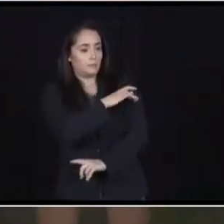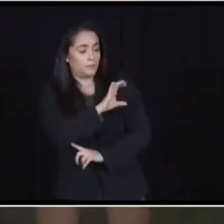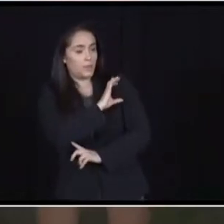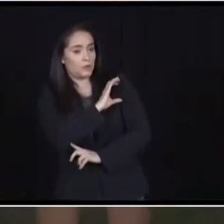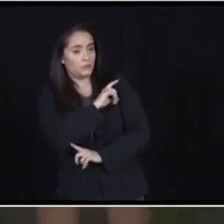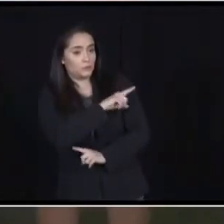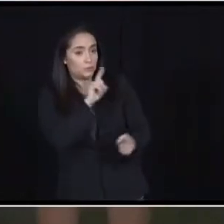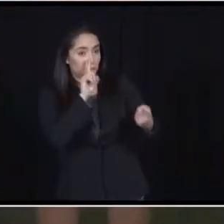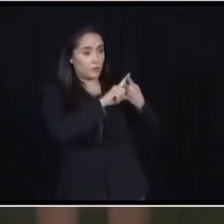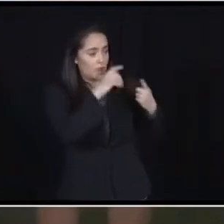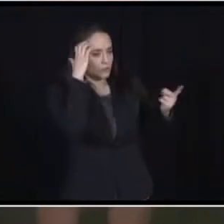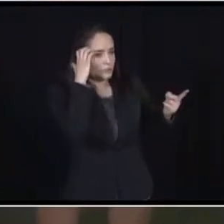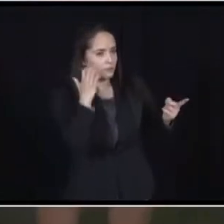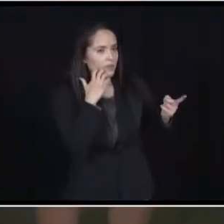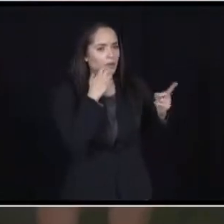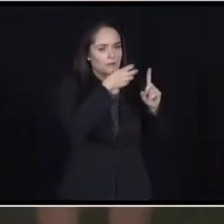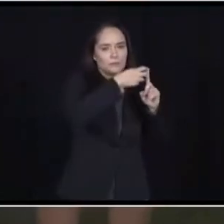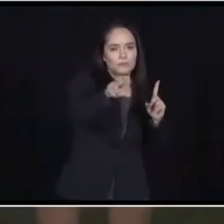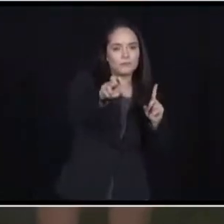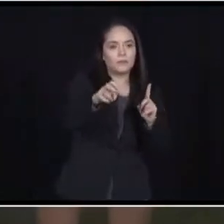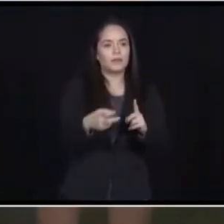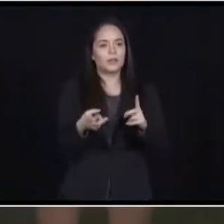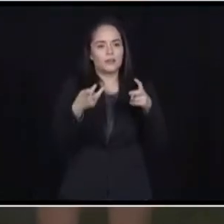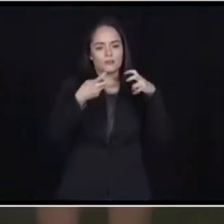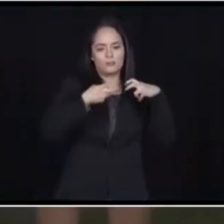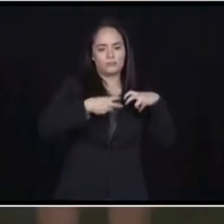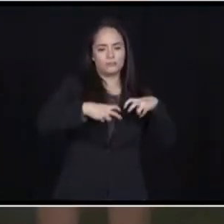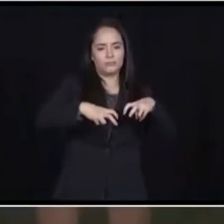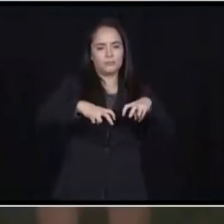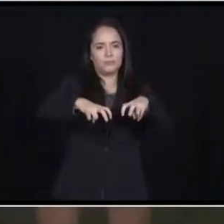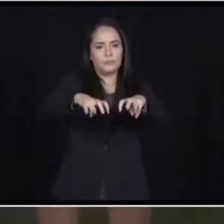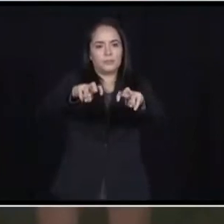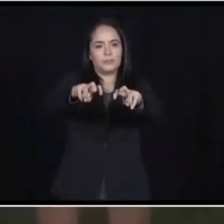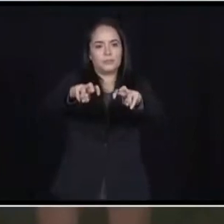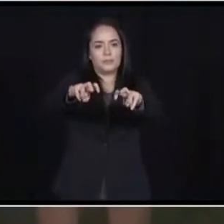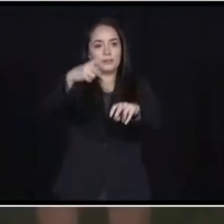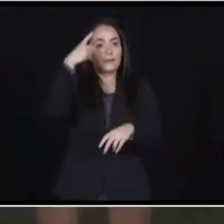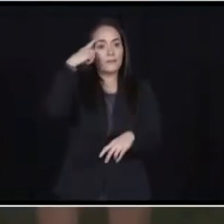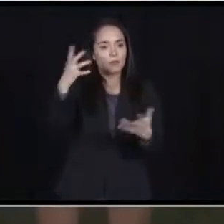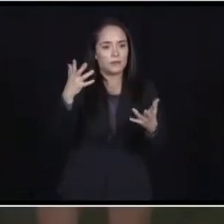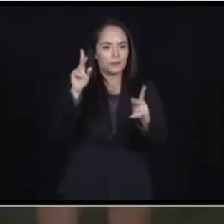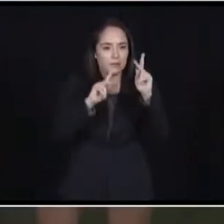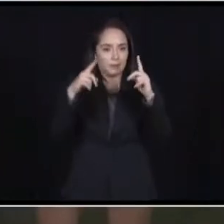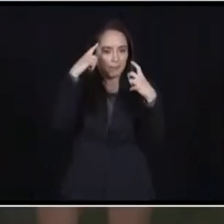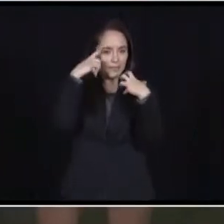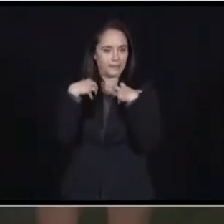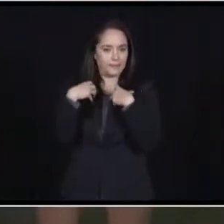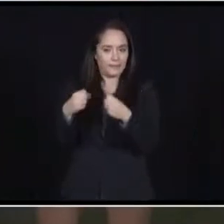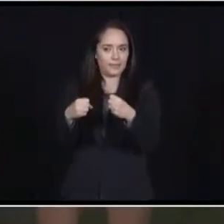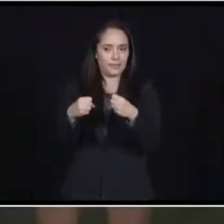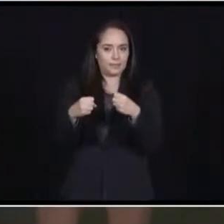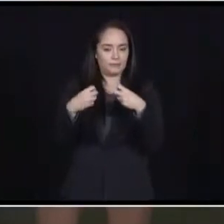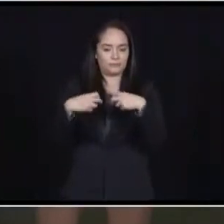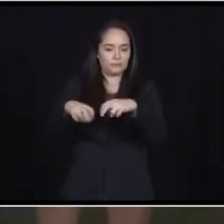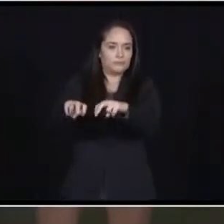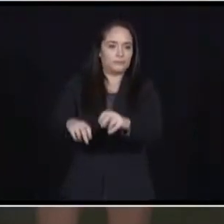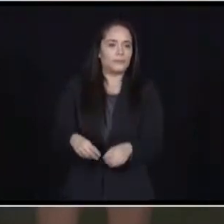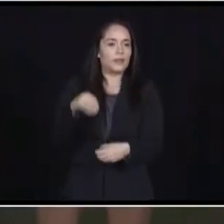smoother and respectful way individuals who are in a mental health crisis to our emergency rooms without